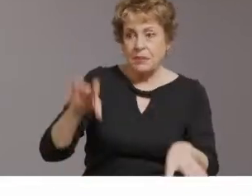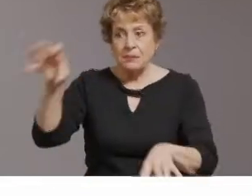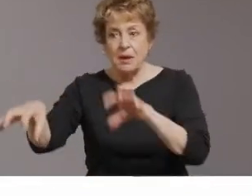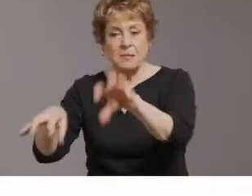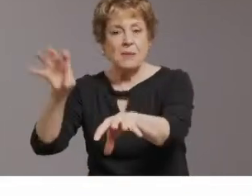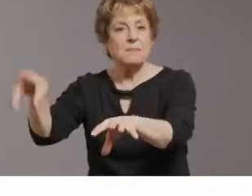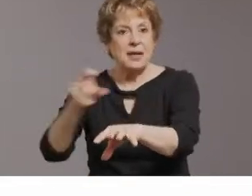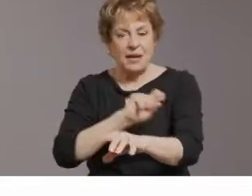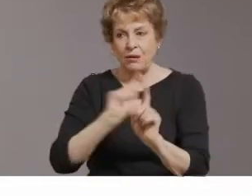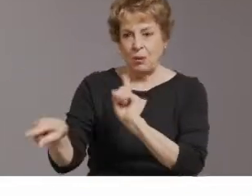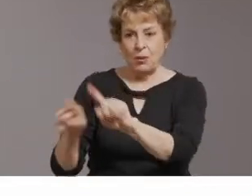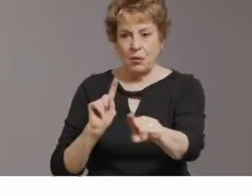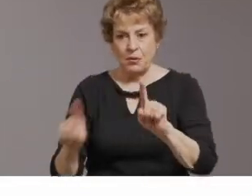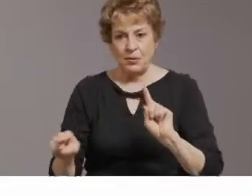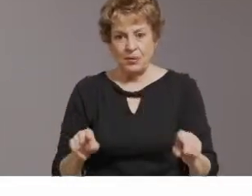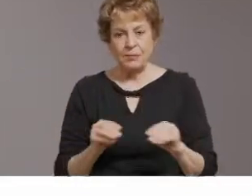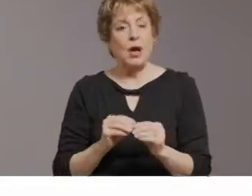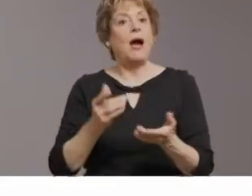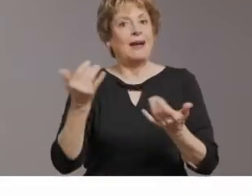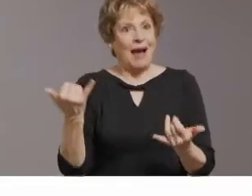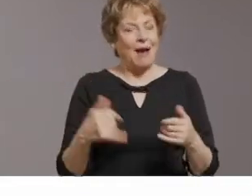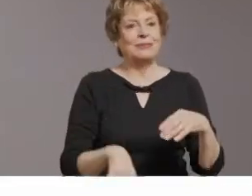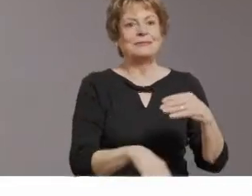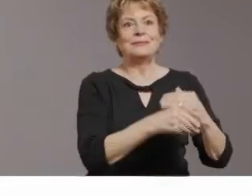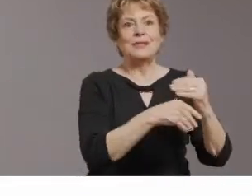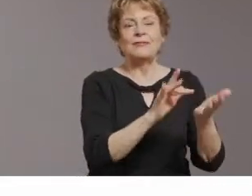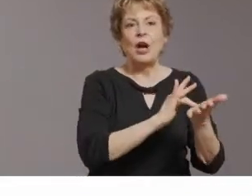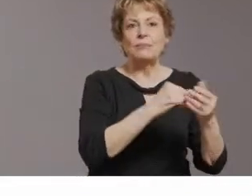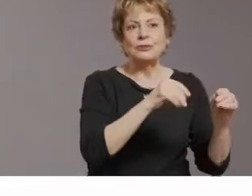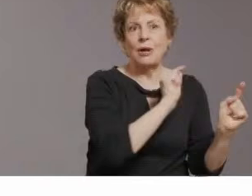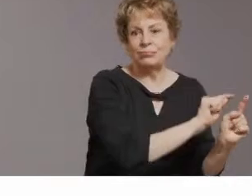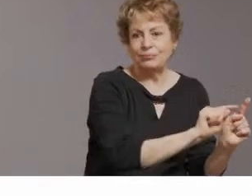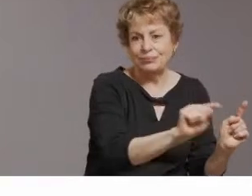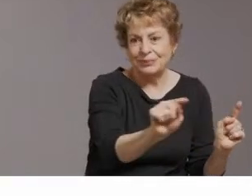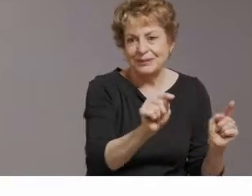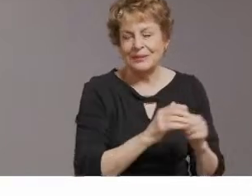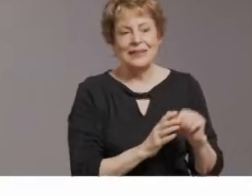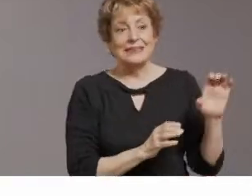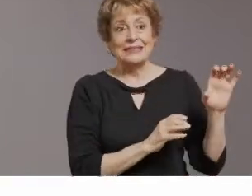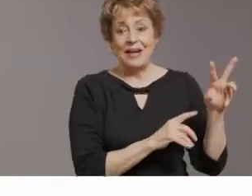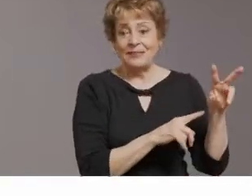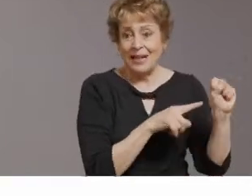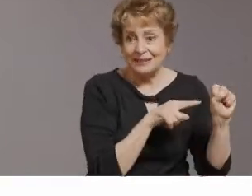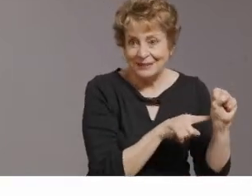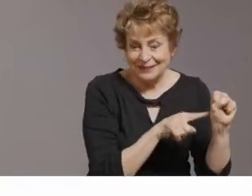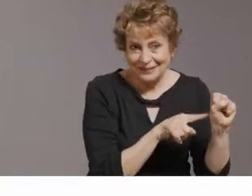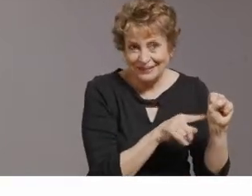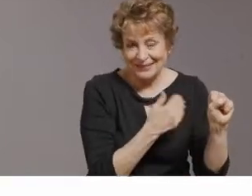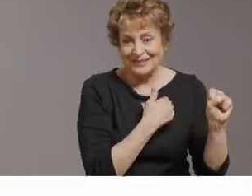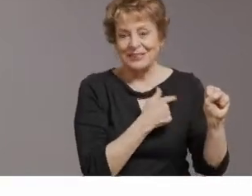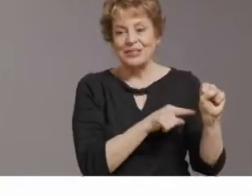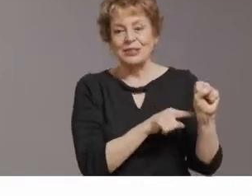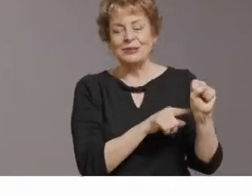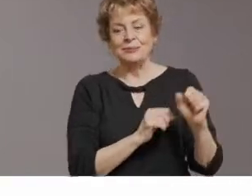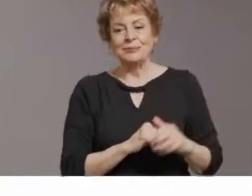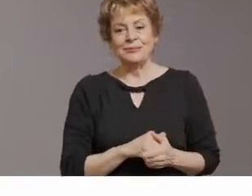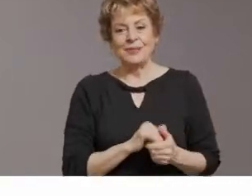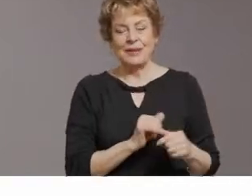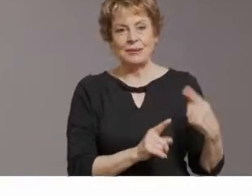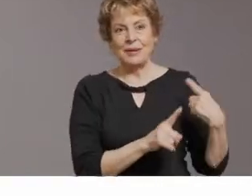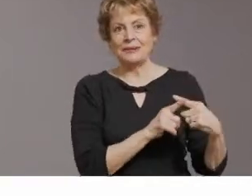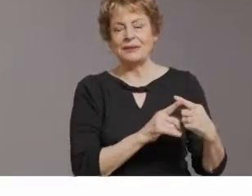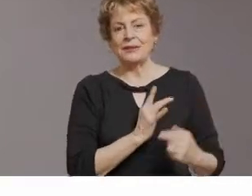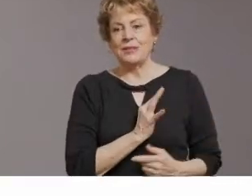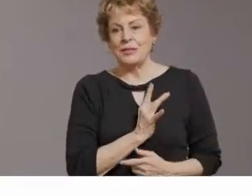access to the Pfizer vaccine, including CVS. And so that's a really promising development.